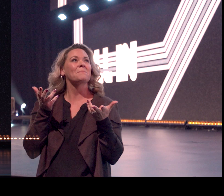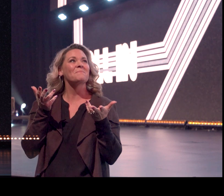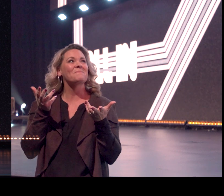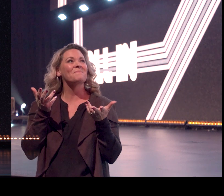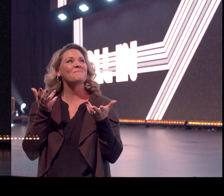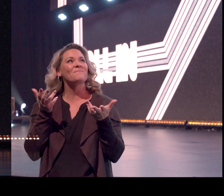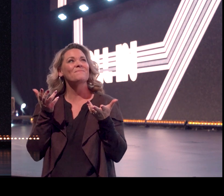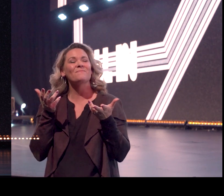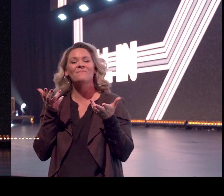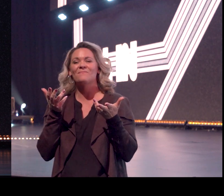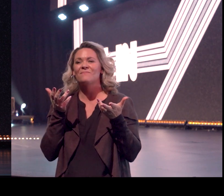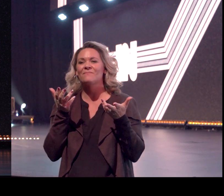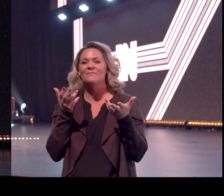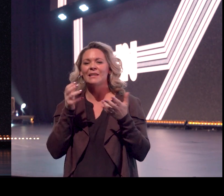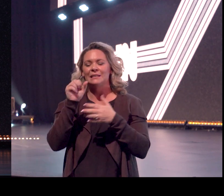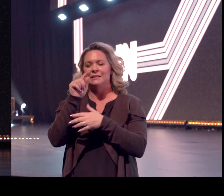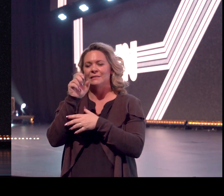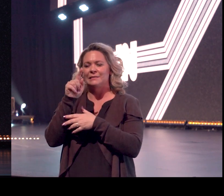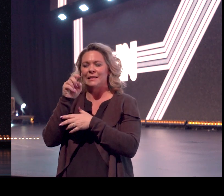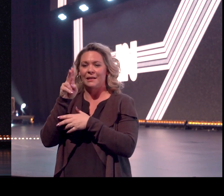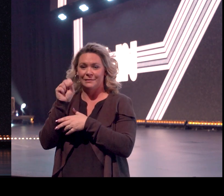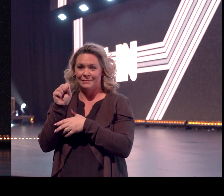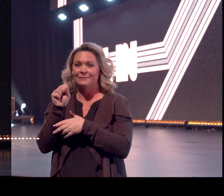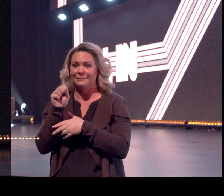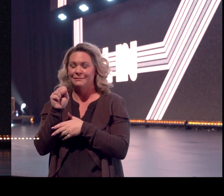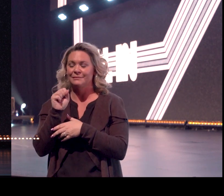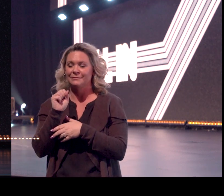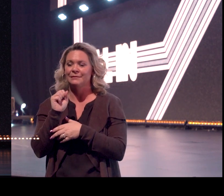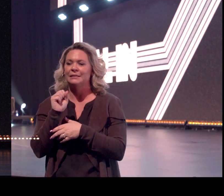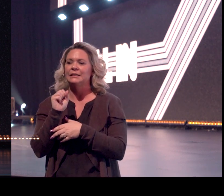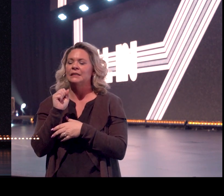called? It's called the stapes.